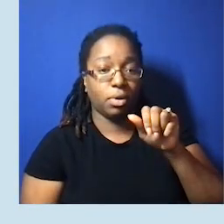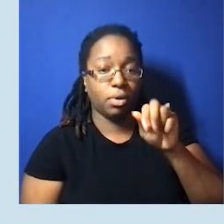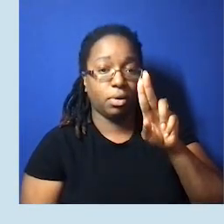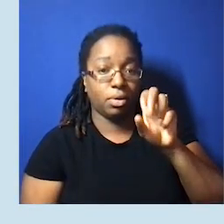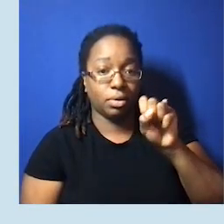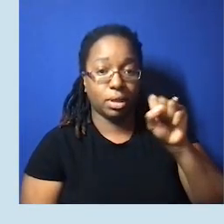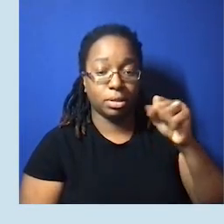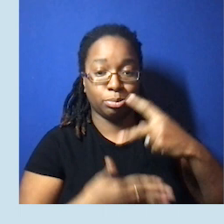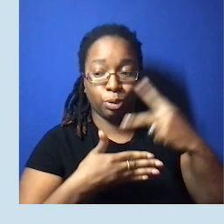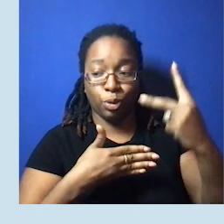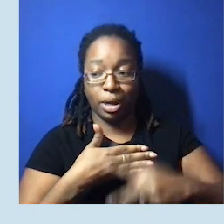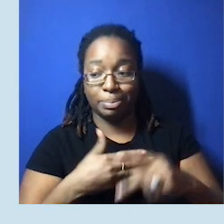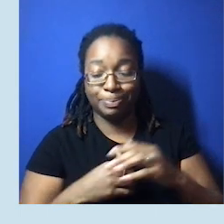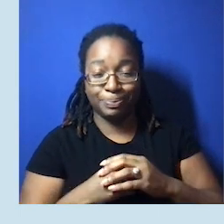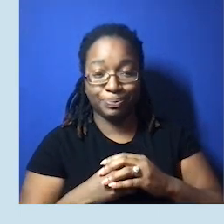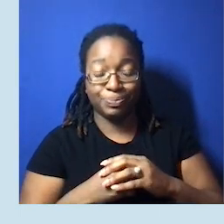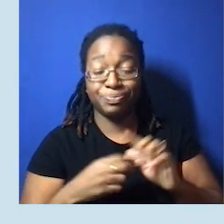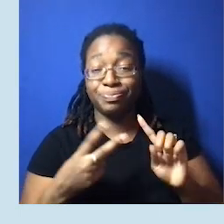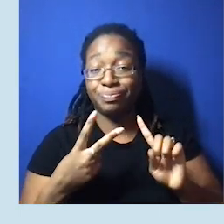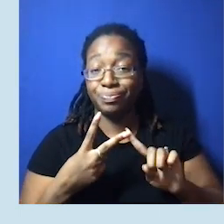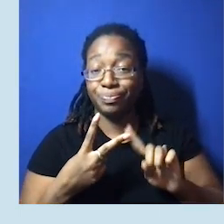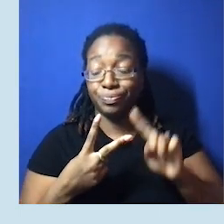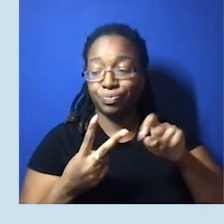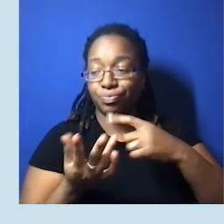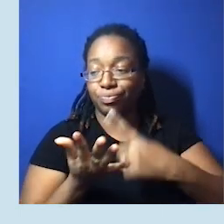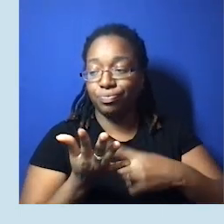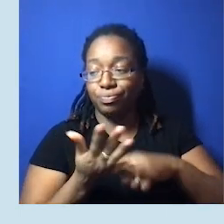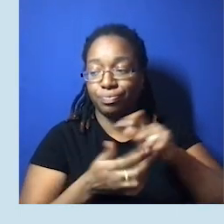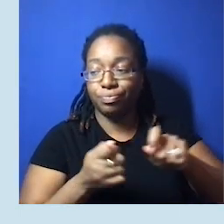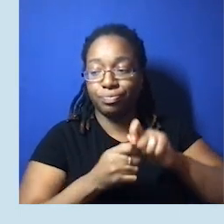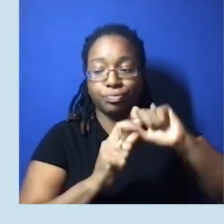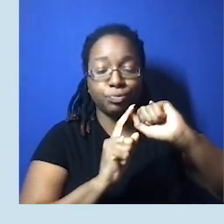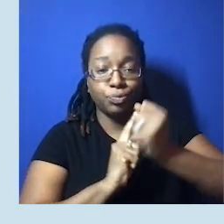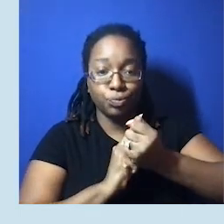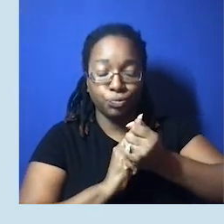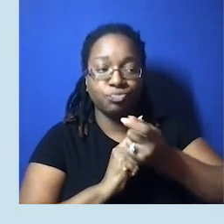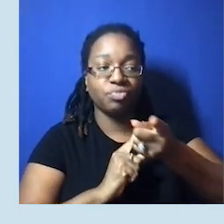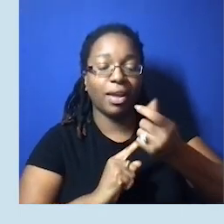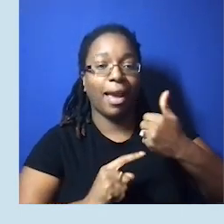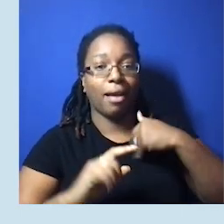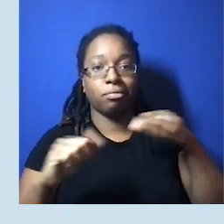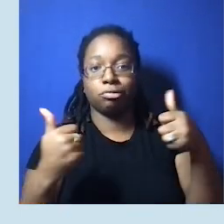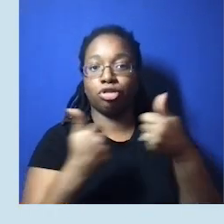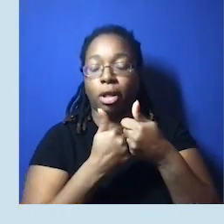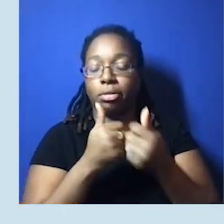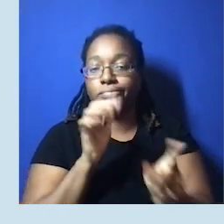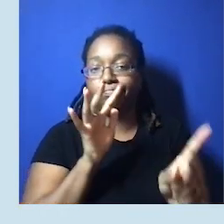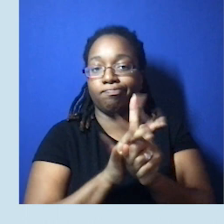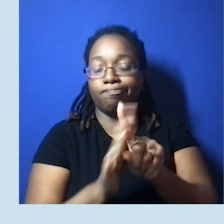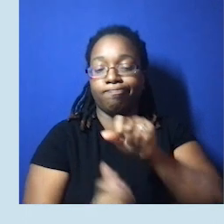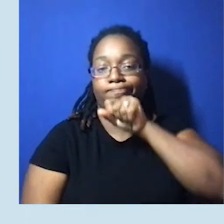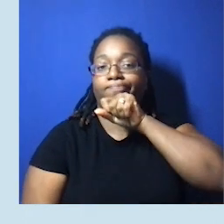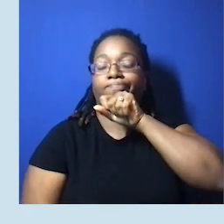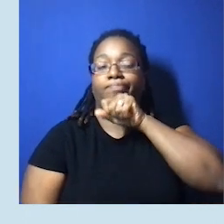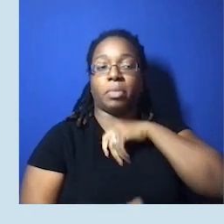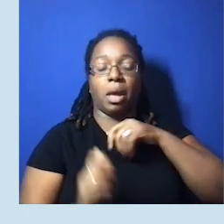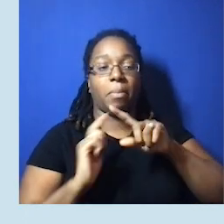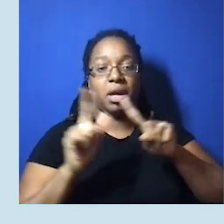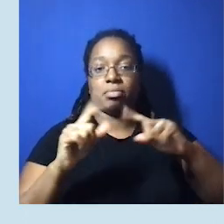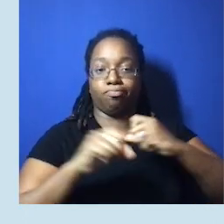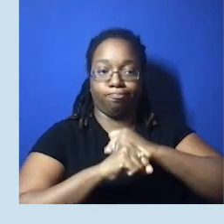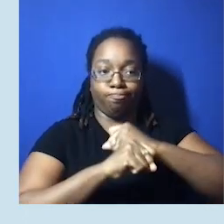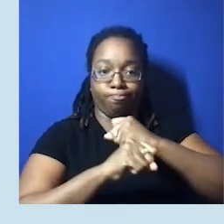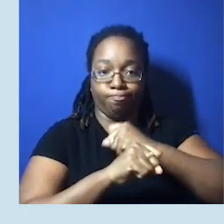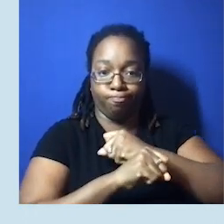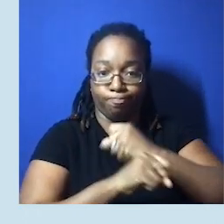second prompt is that the student should discuss a situation in which they overcome a challenge specifically as it relates to how they took a leadership